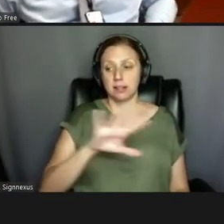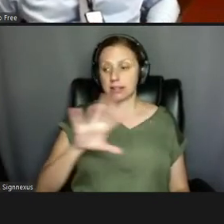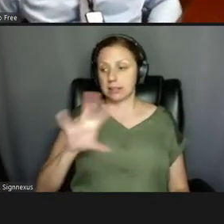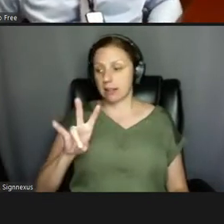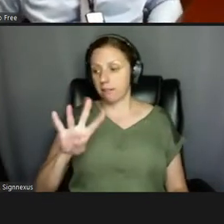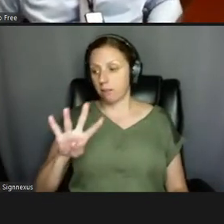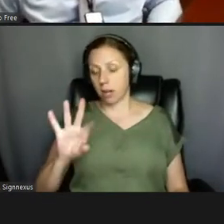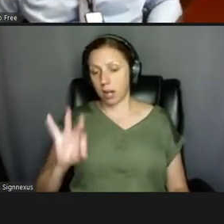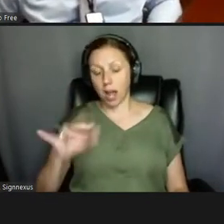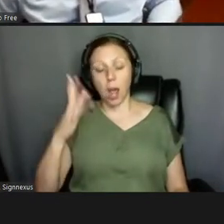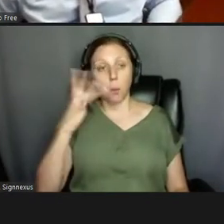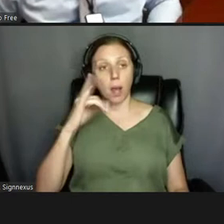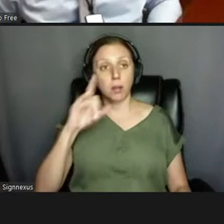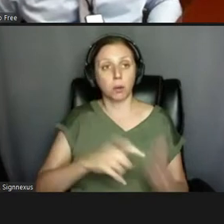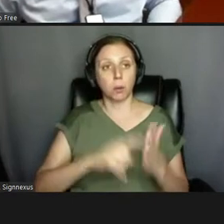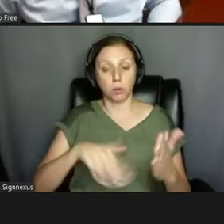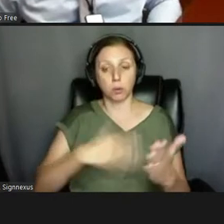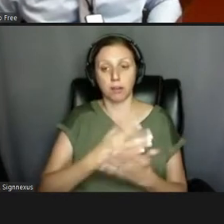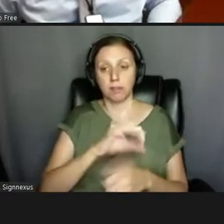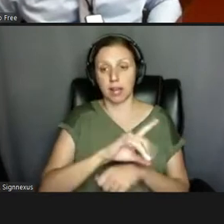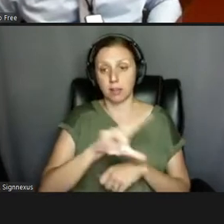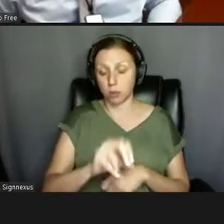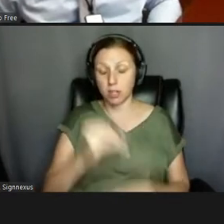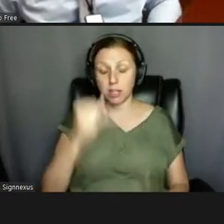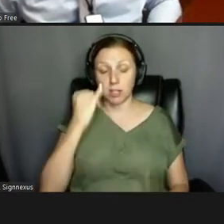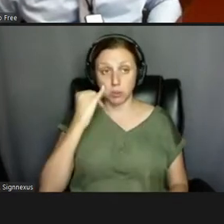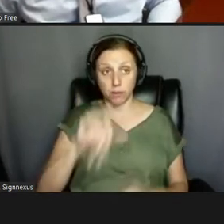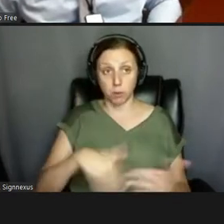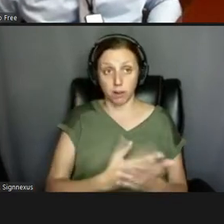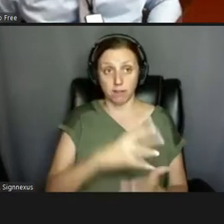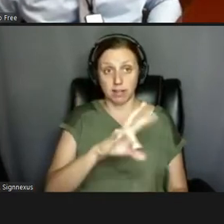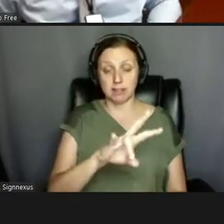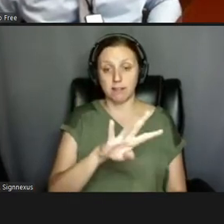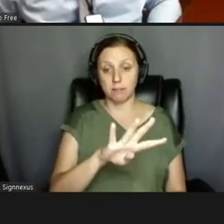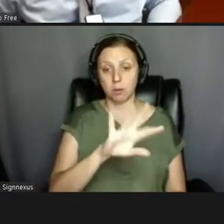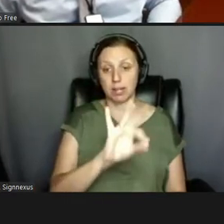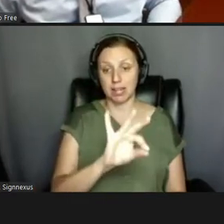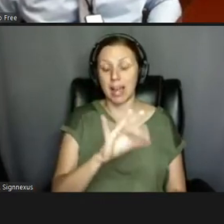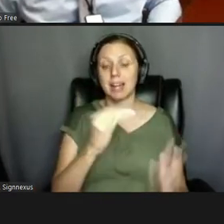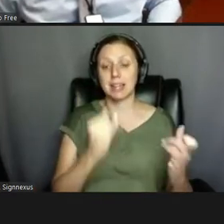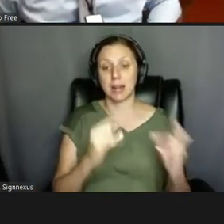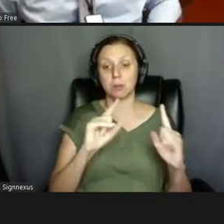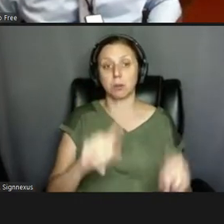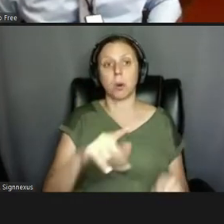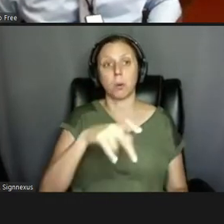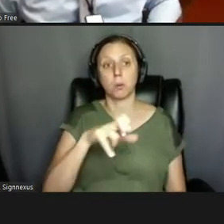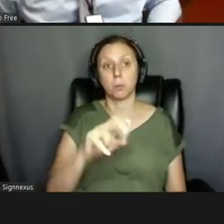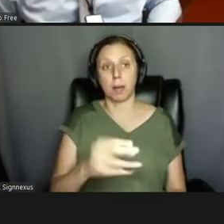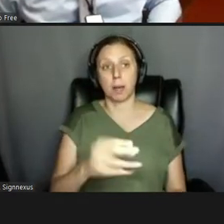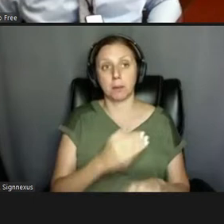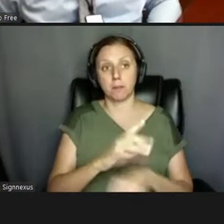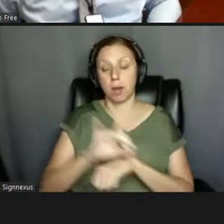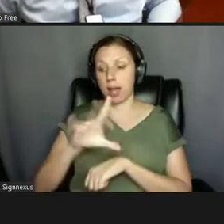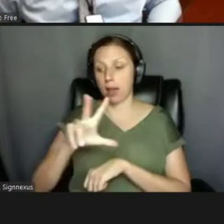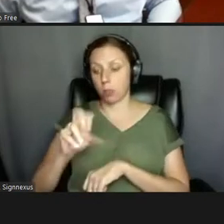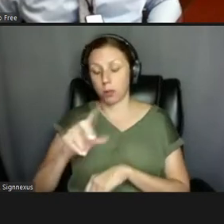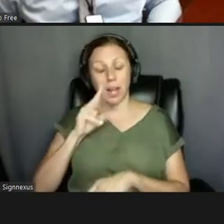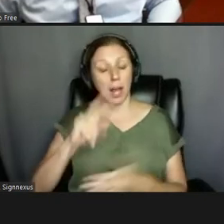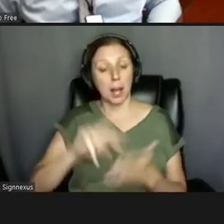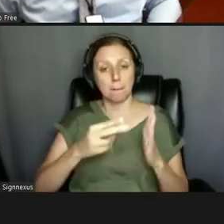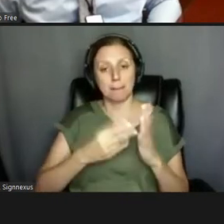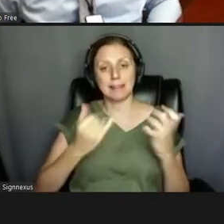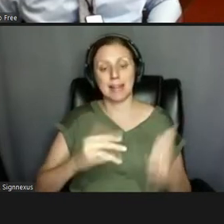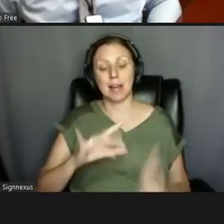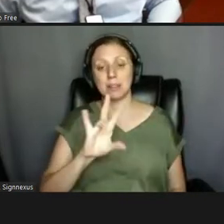get in before 8:30. So if you're making a 7:49 train now to get into Penn Station before 8:30, you'll have to make a